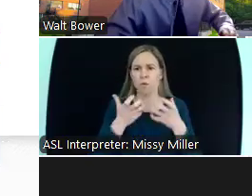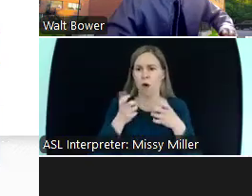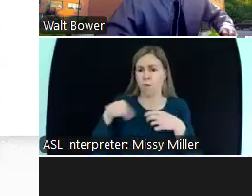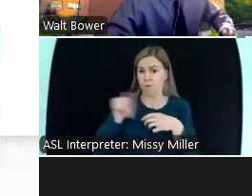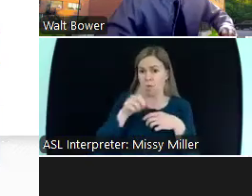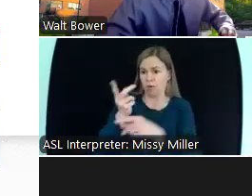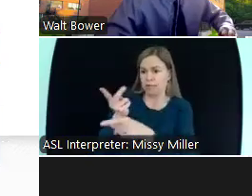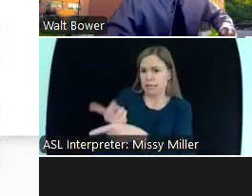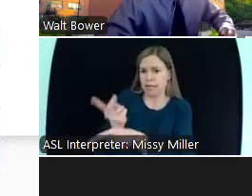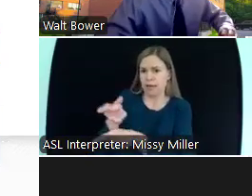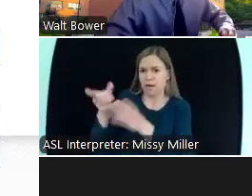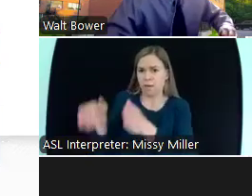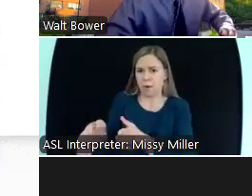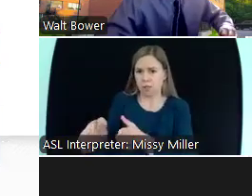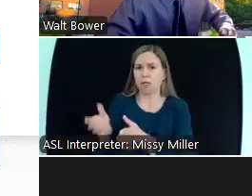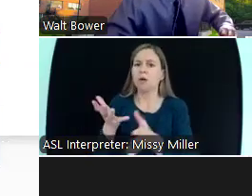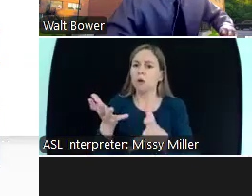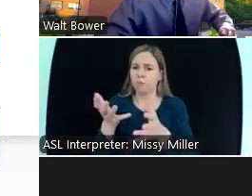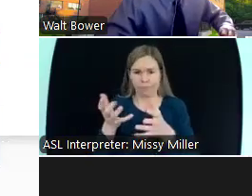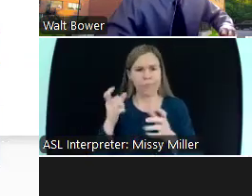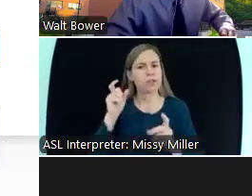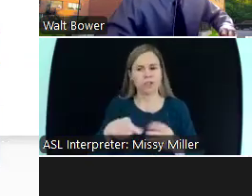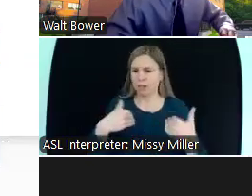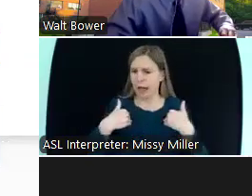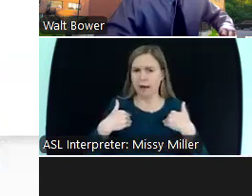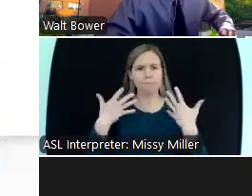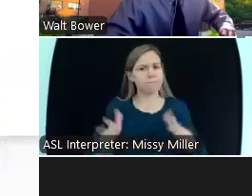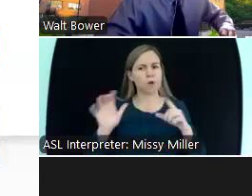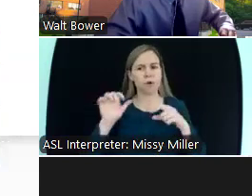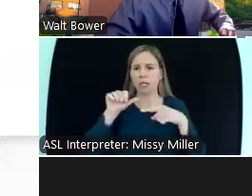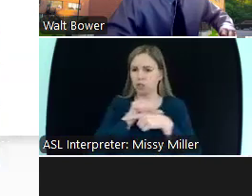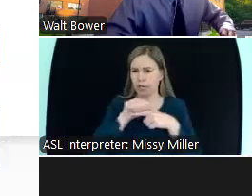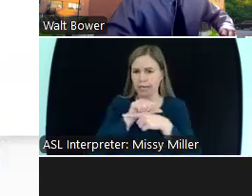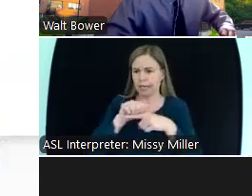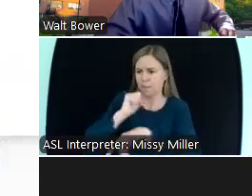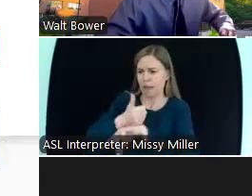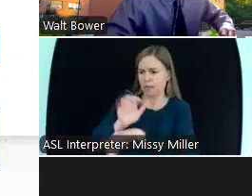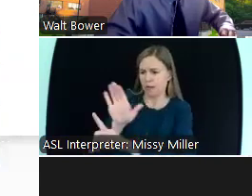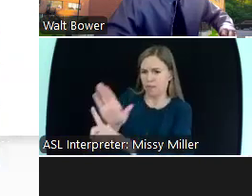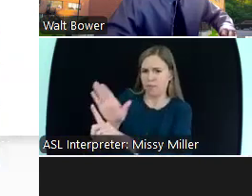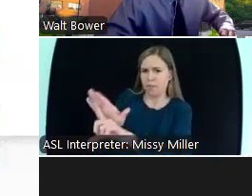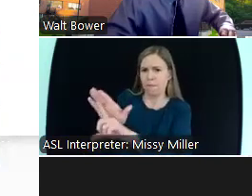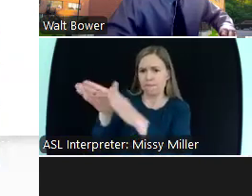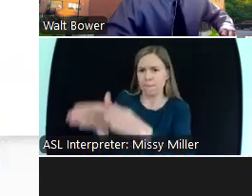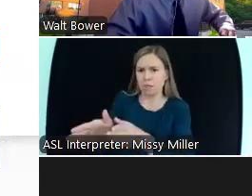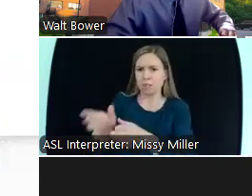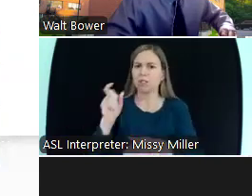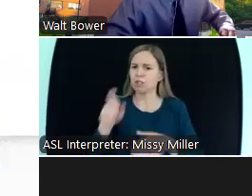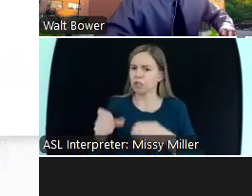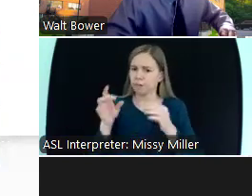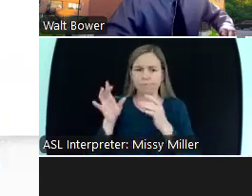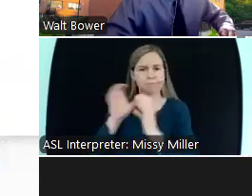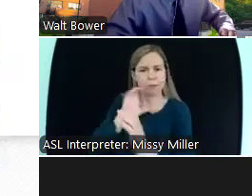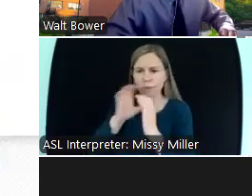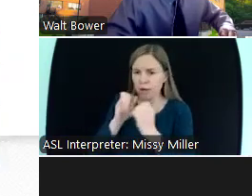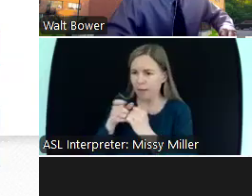individual, they should be trained on that individual, right? They should be able to communicate with them